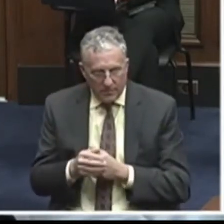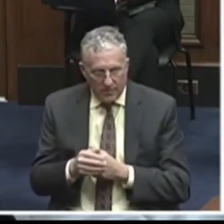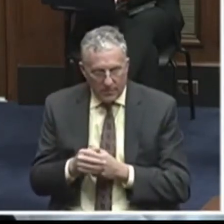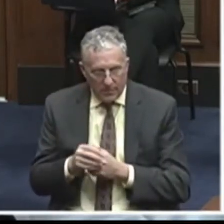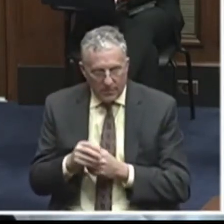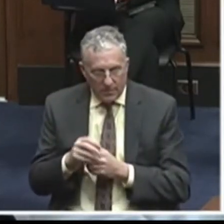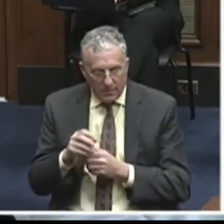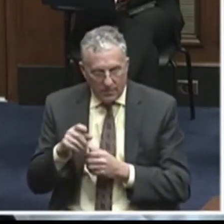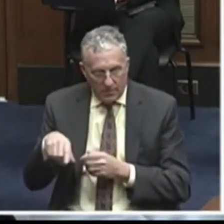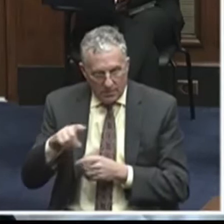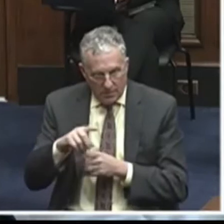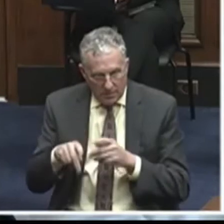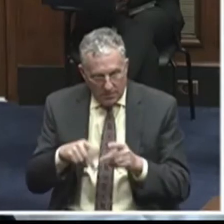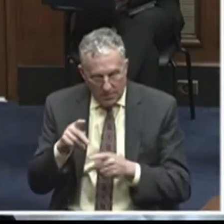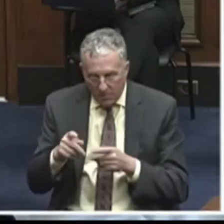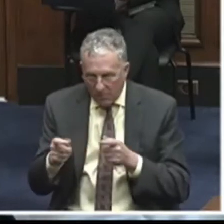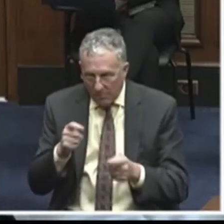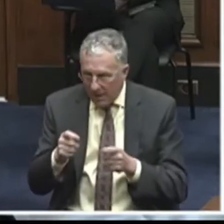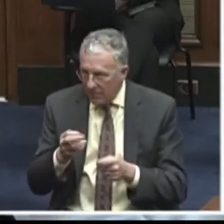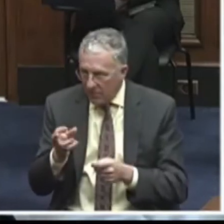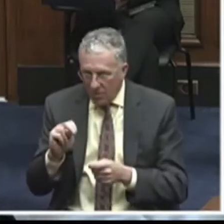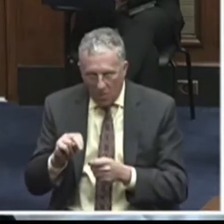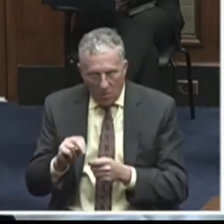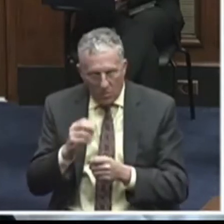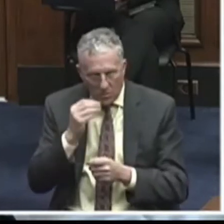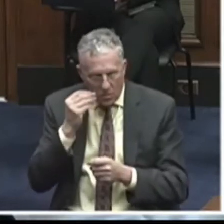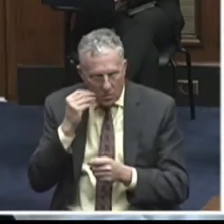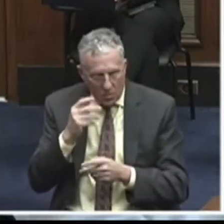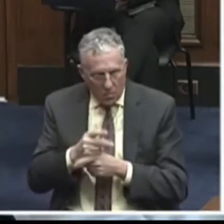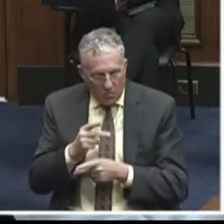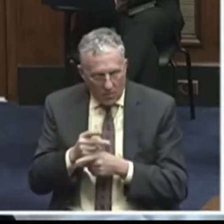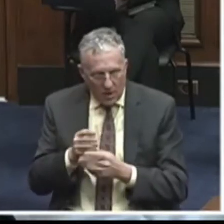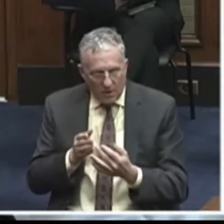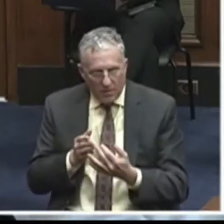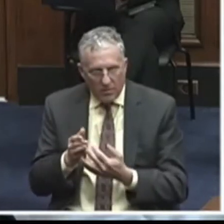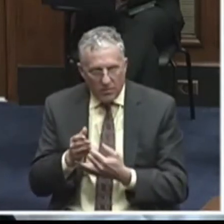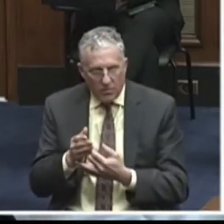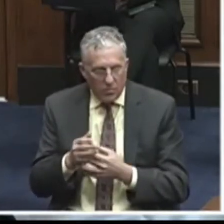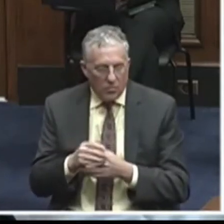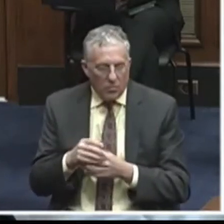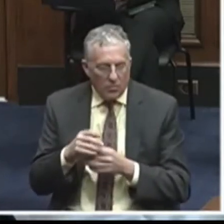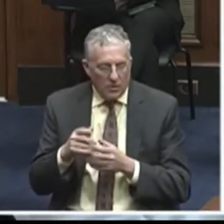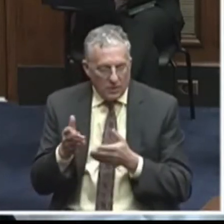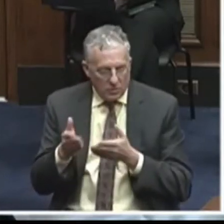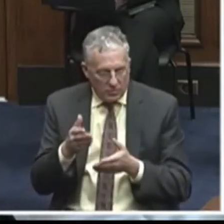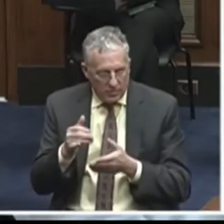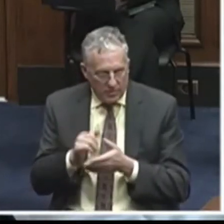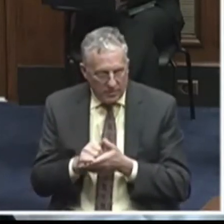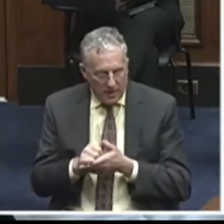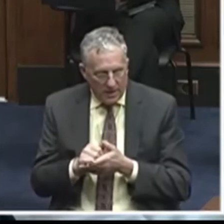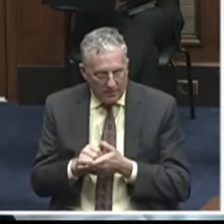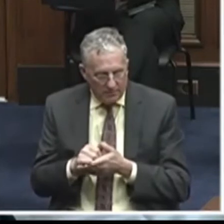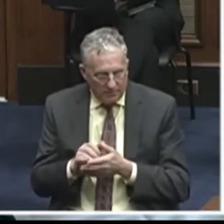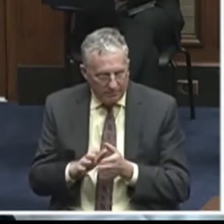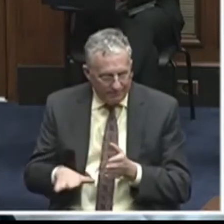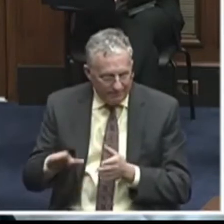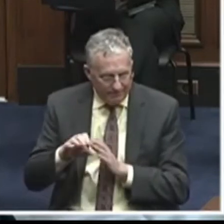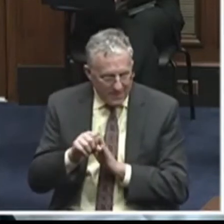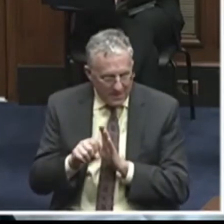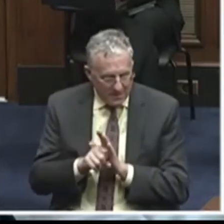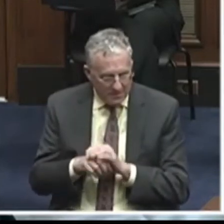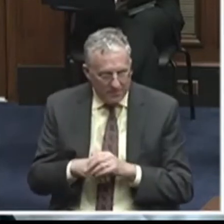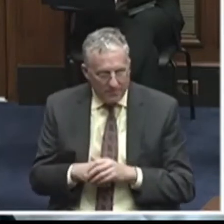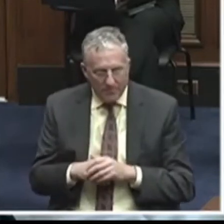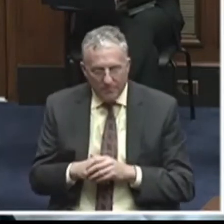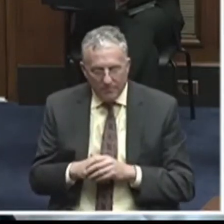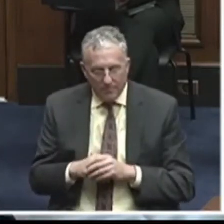manage their own home care programs through Medicaid, eligibility requirements, and services available vary widely across states.